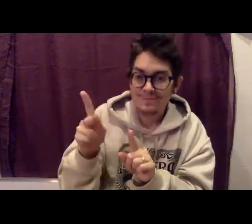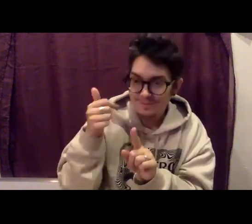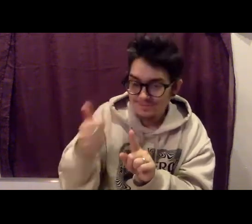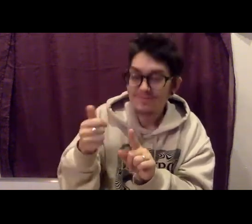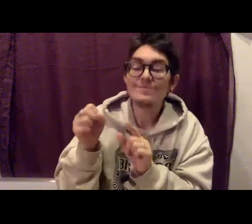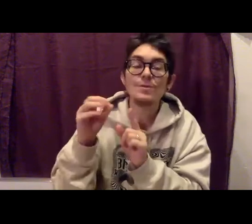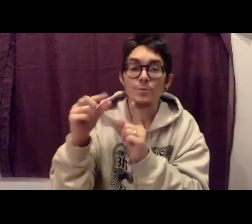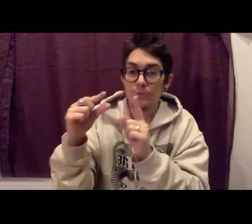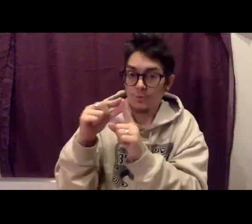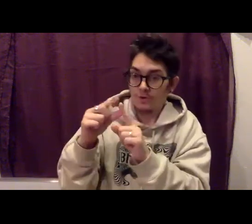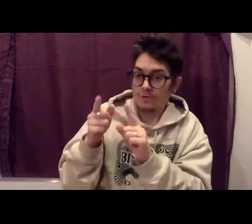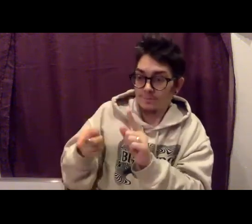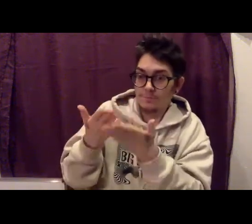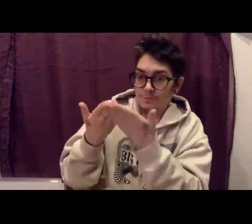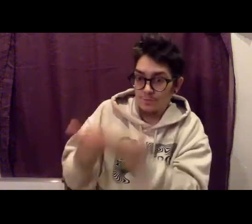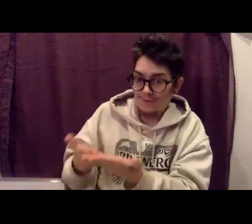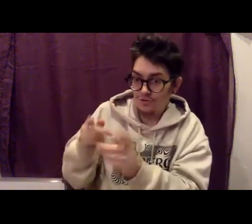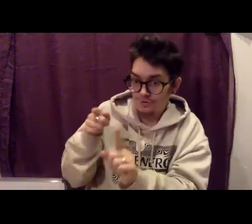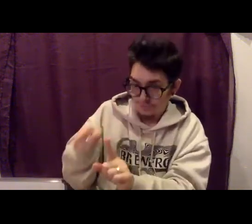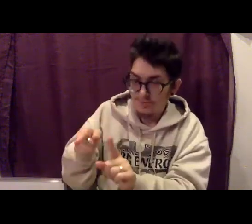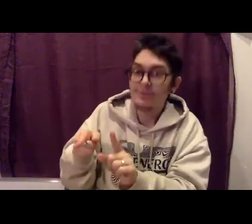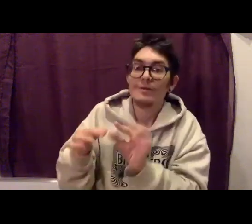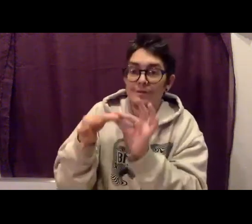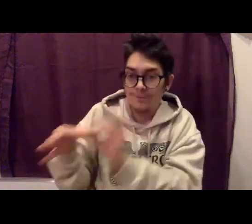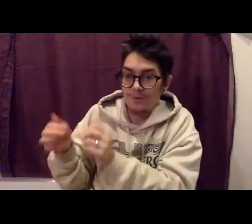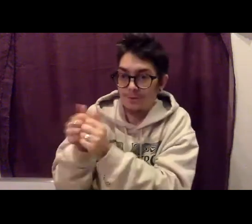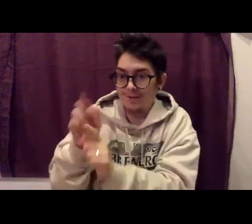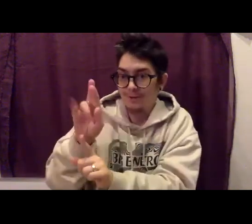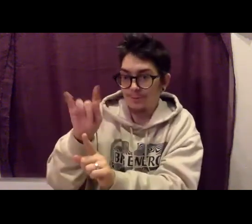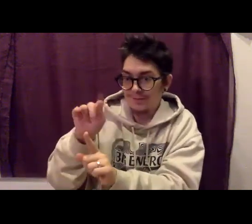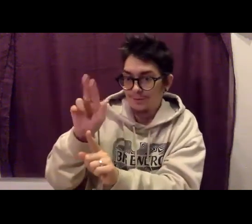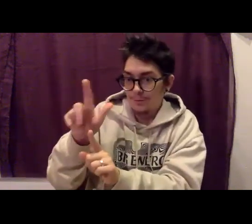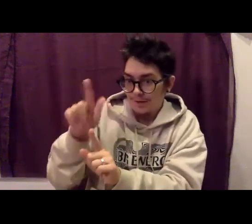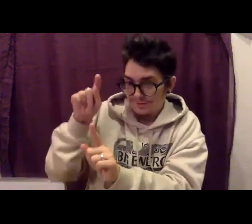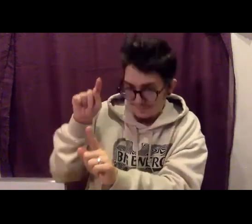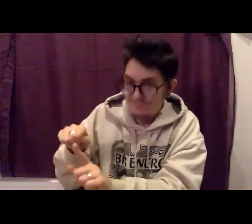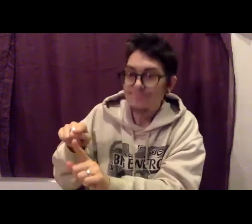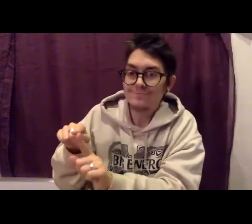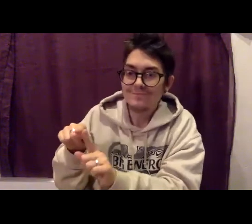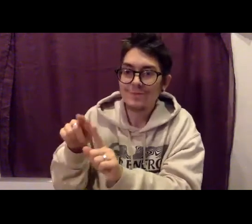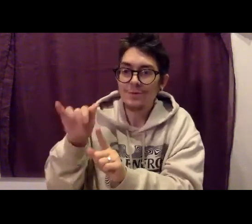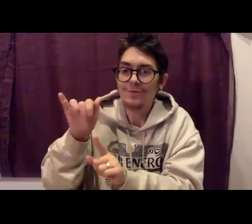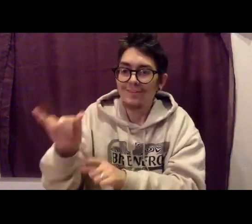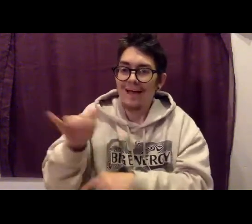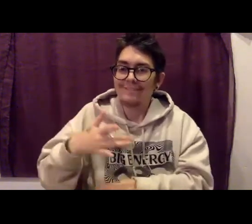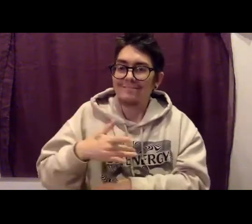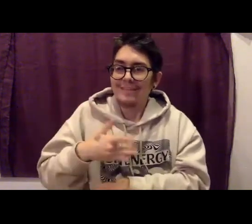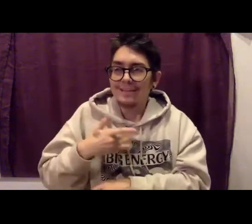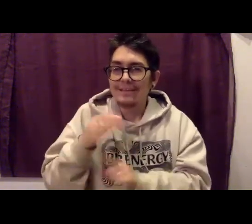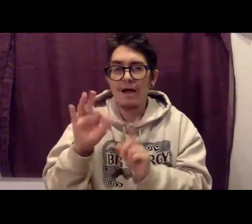you. And so the word prayer, again, with the flat open hands, related to